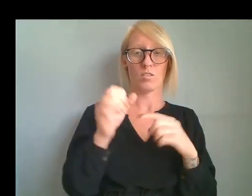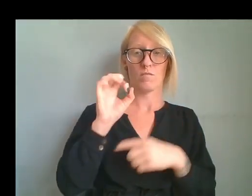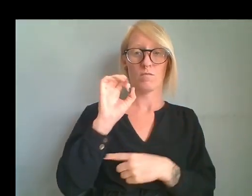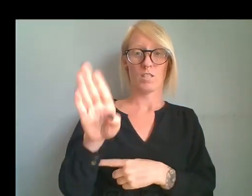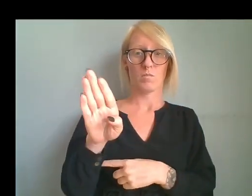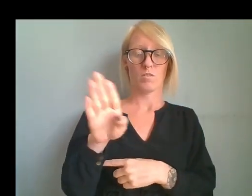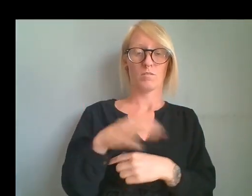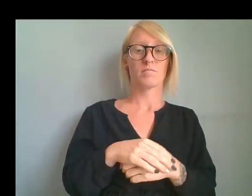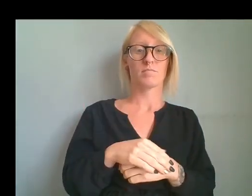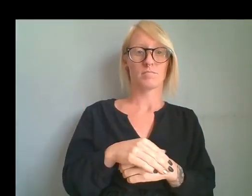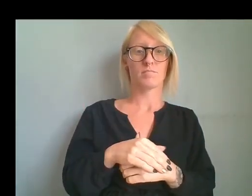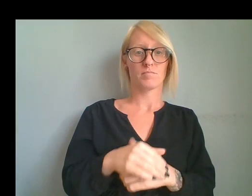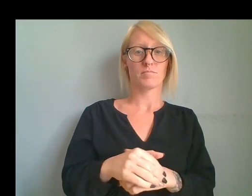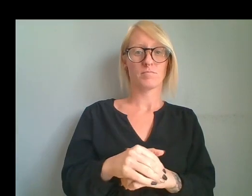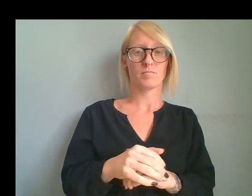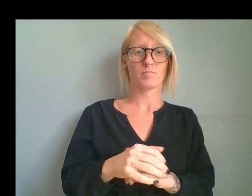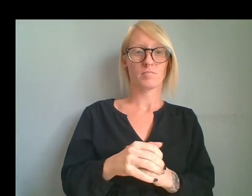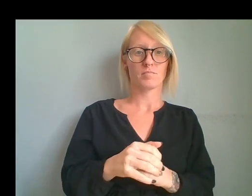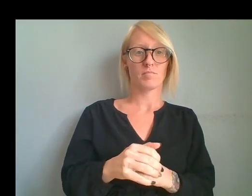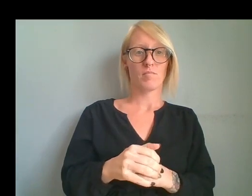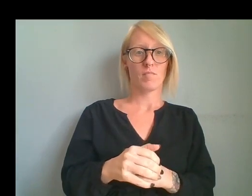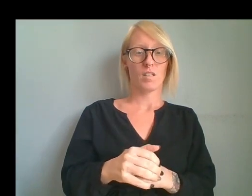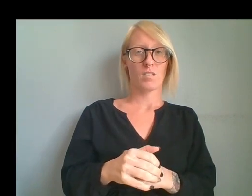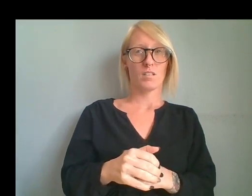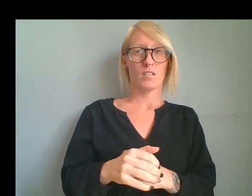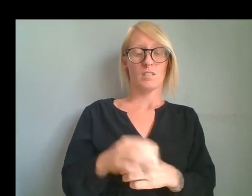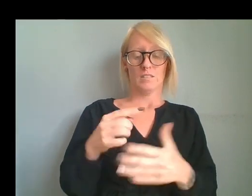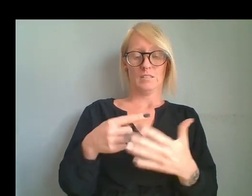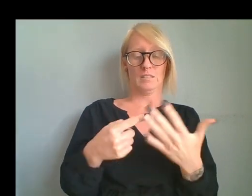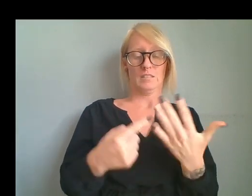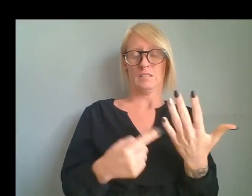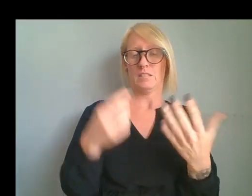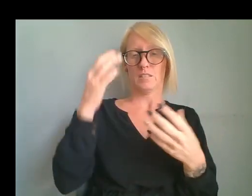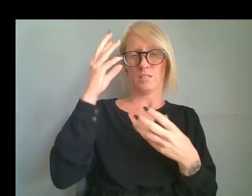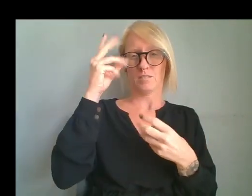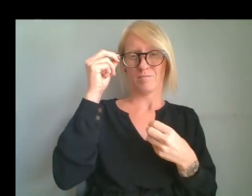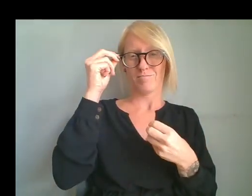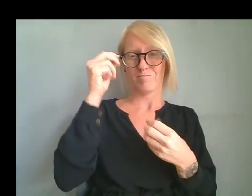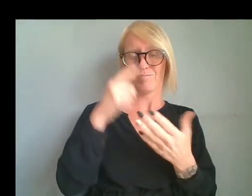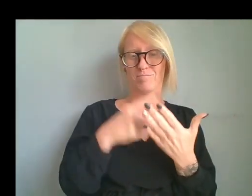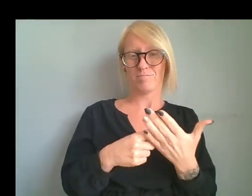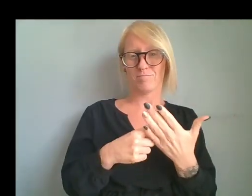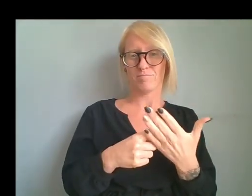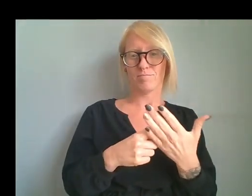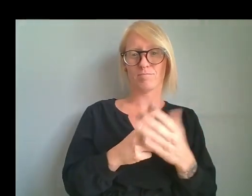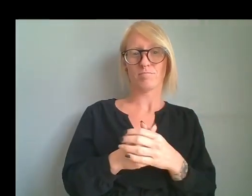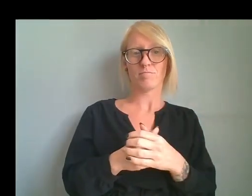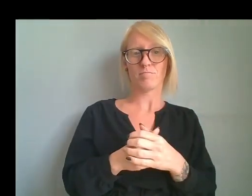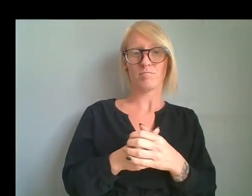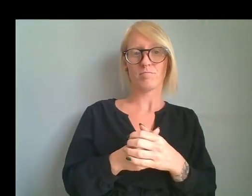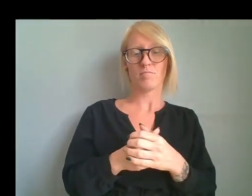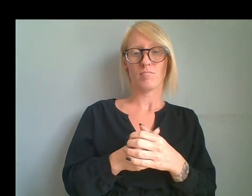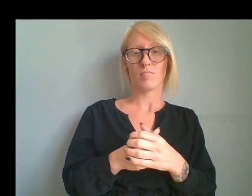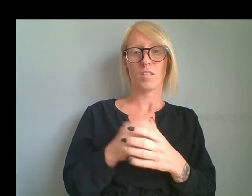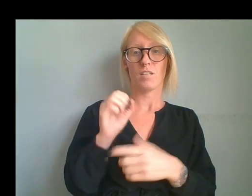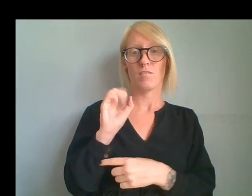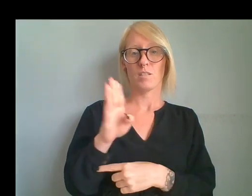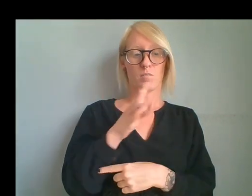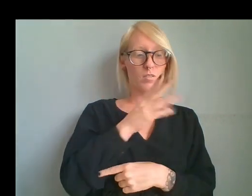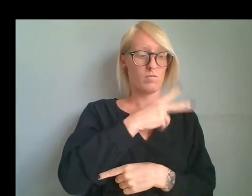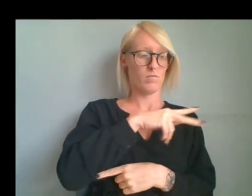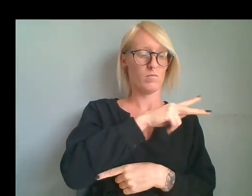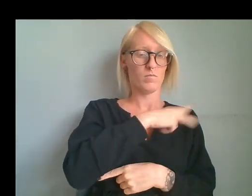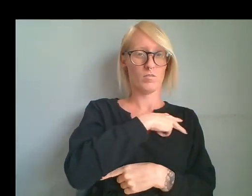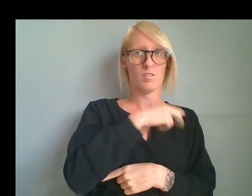now, just the things that you might want to think about. I use Facebook. Facebook for me is personal. I have so many other